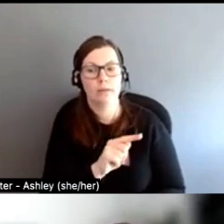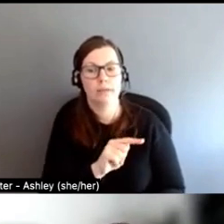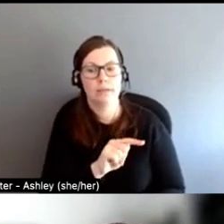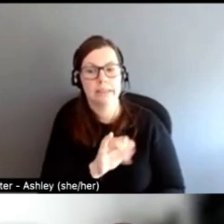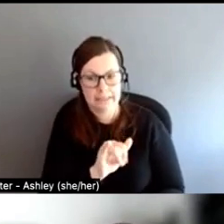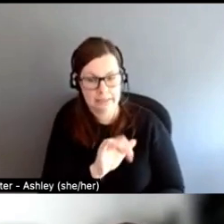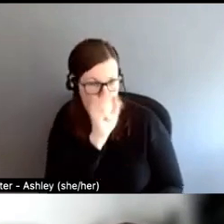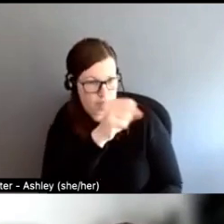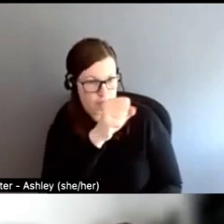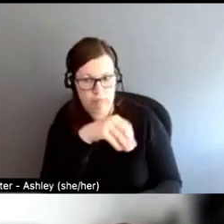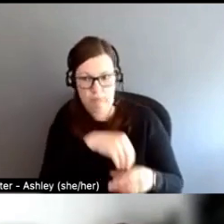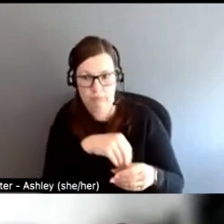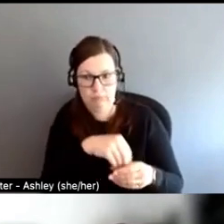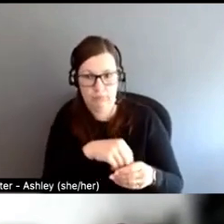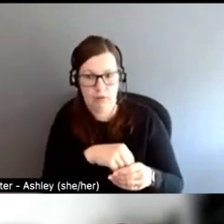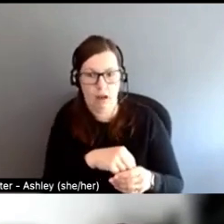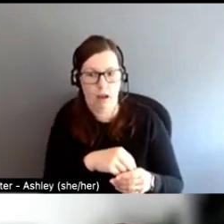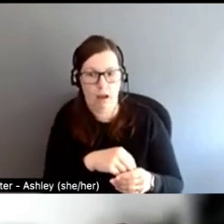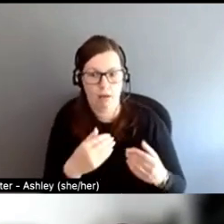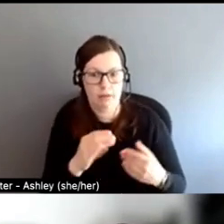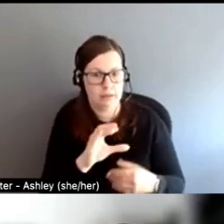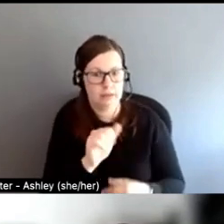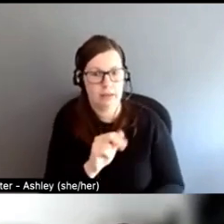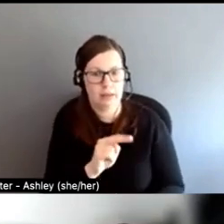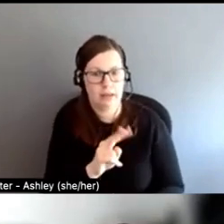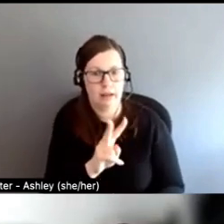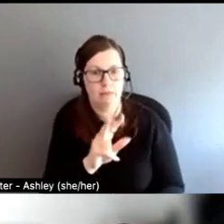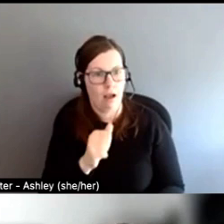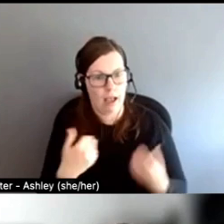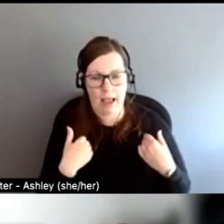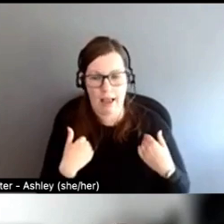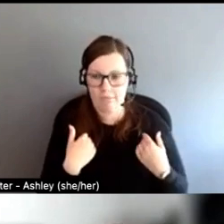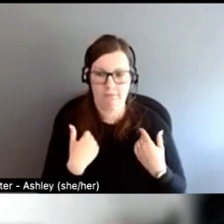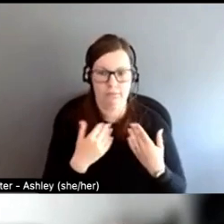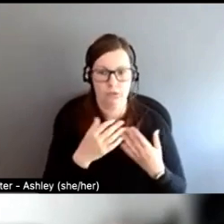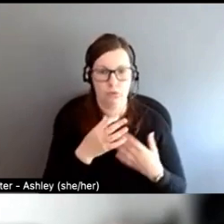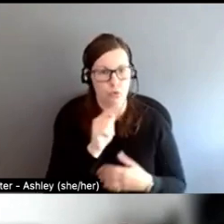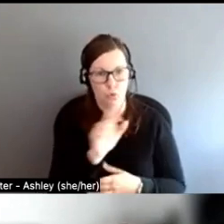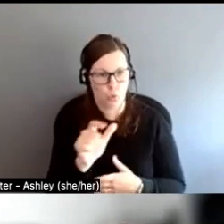in that Chrome tab, and it should pop it right into the Canva editor for you.